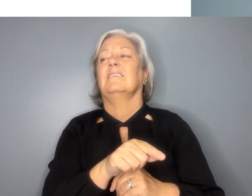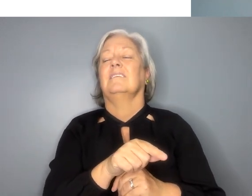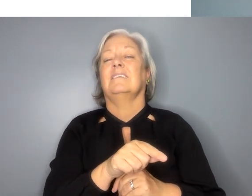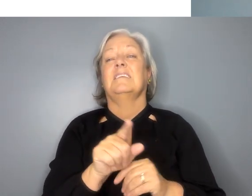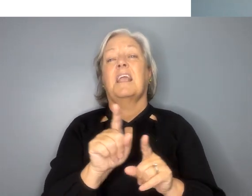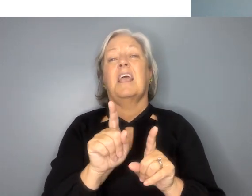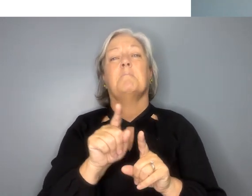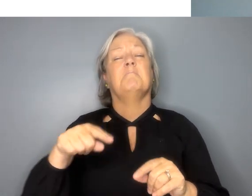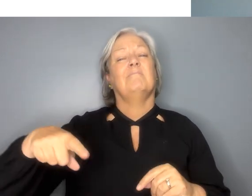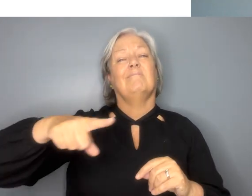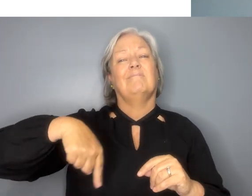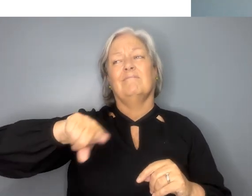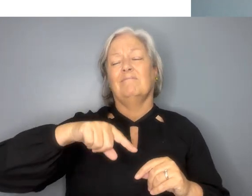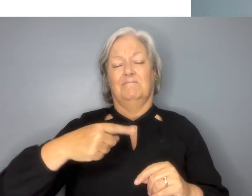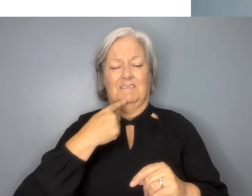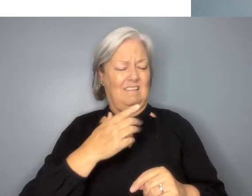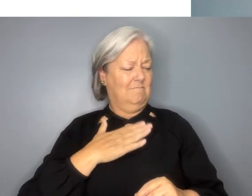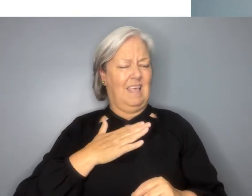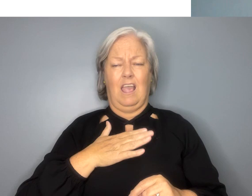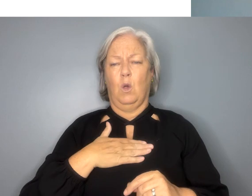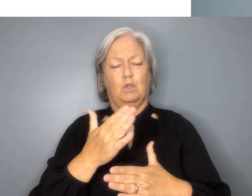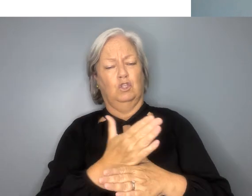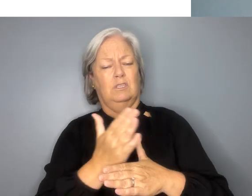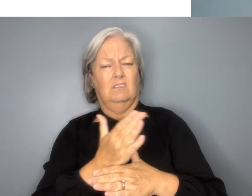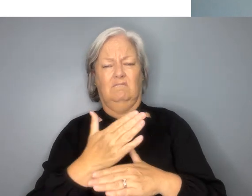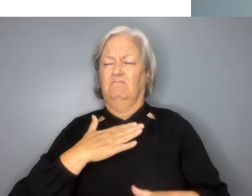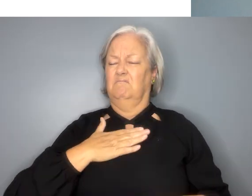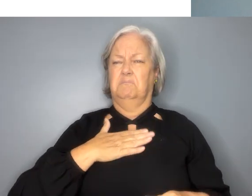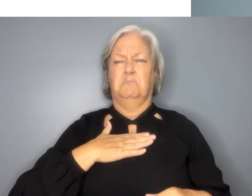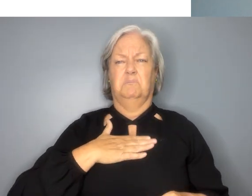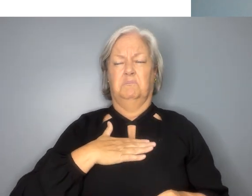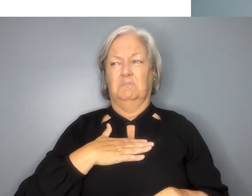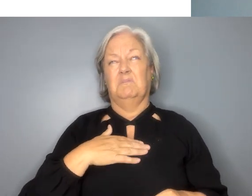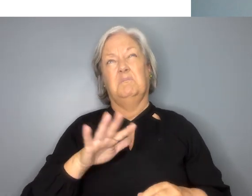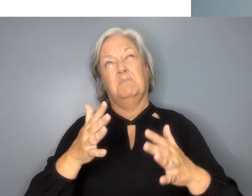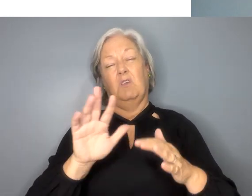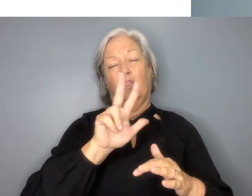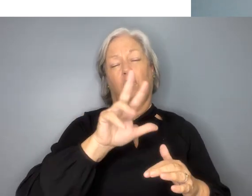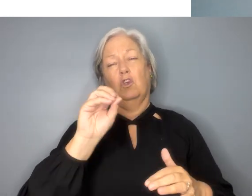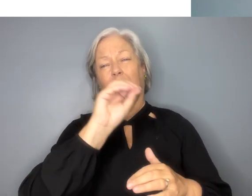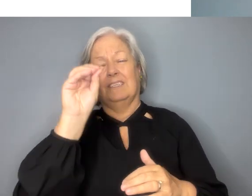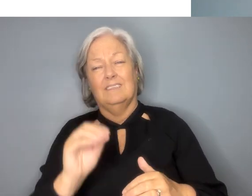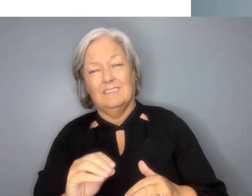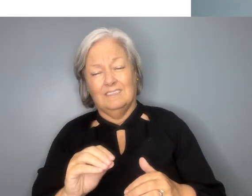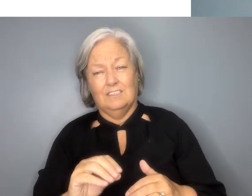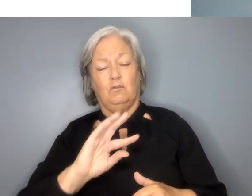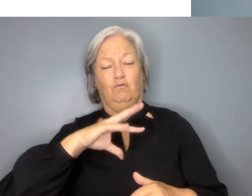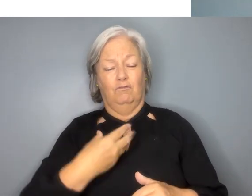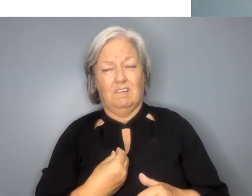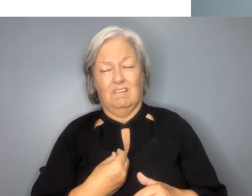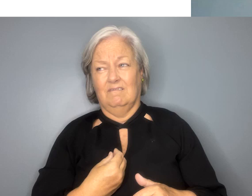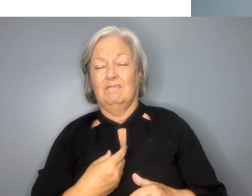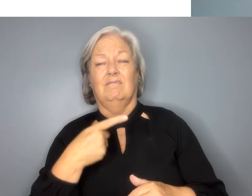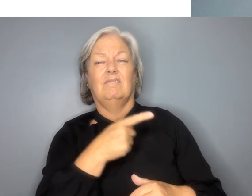capacity of people like me when it comes to our gender. I think it's between at least 30% of trans